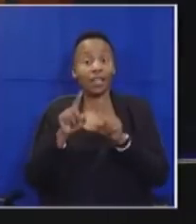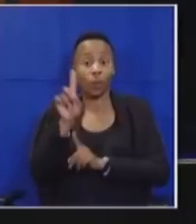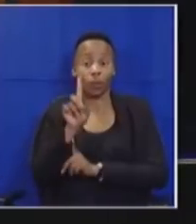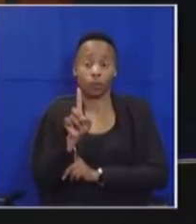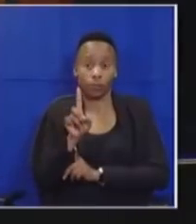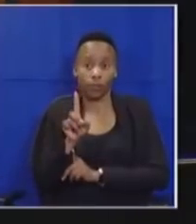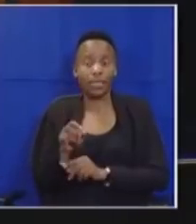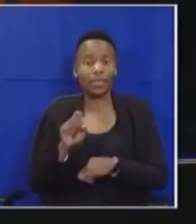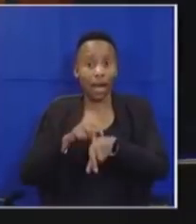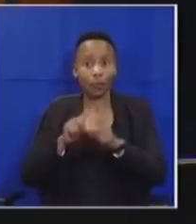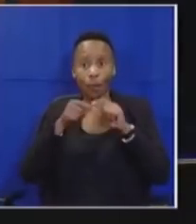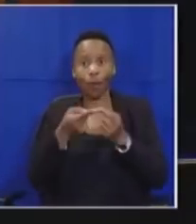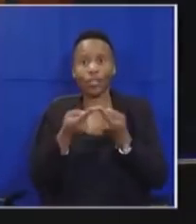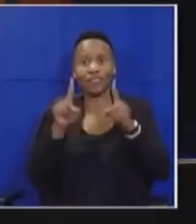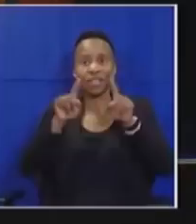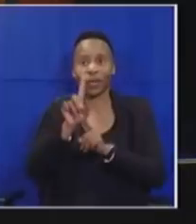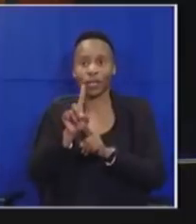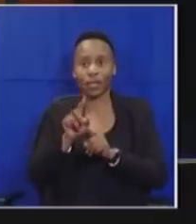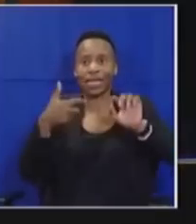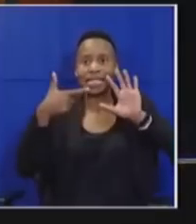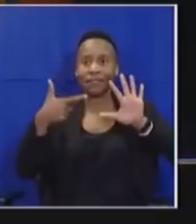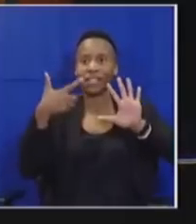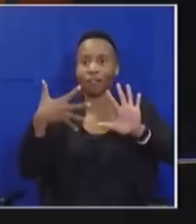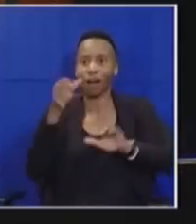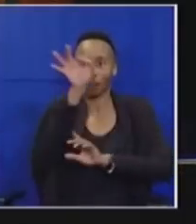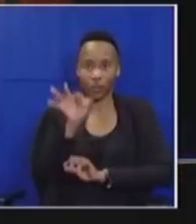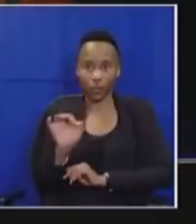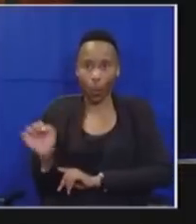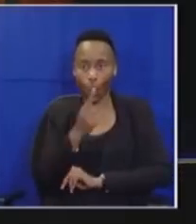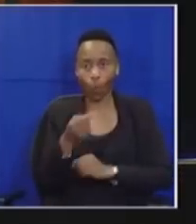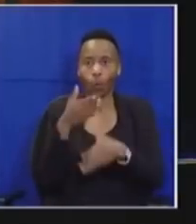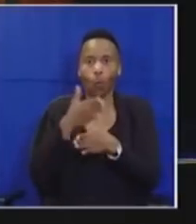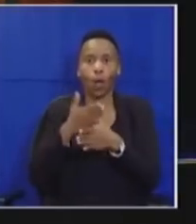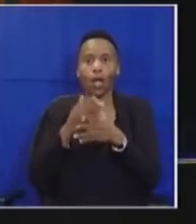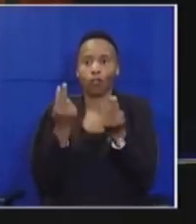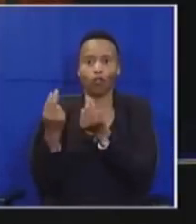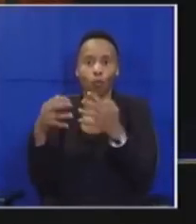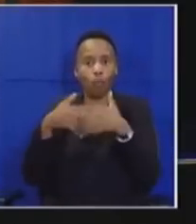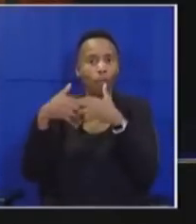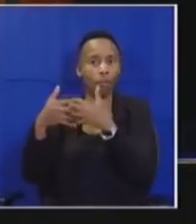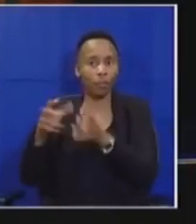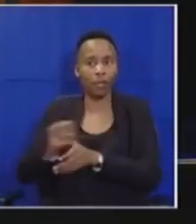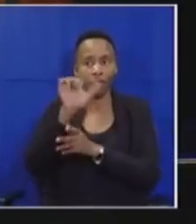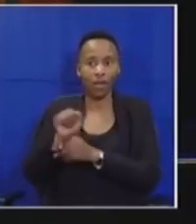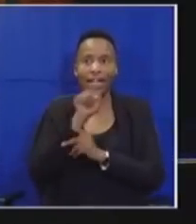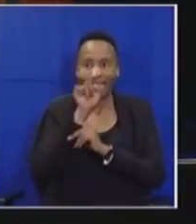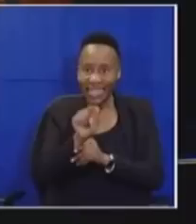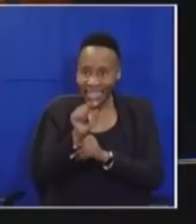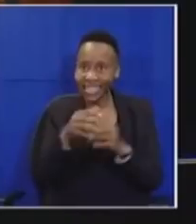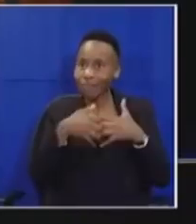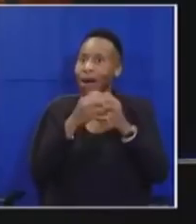about the difference, it's the fact that 75% of all new jobs created in South Africa have been created by DA-led